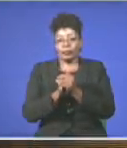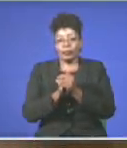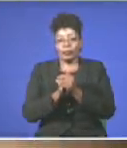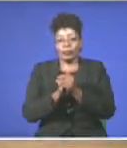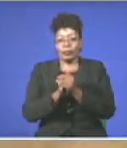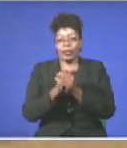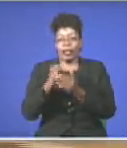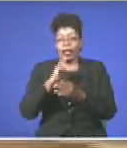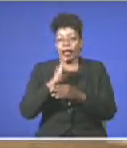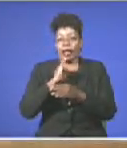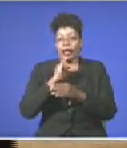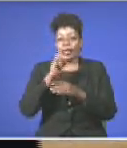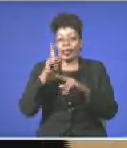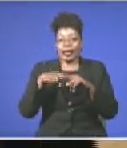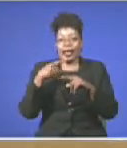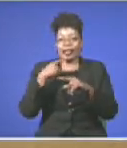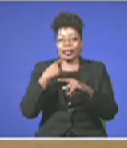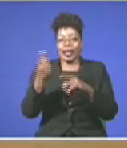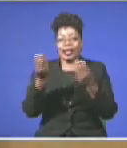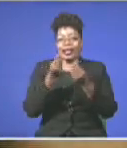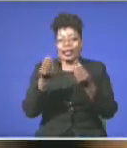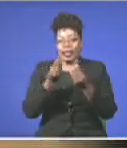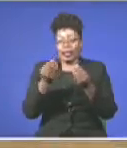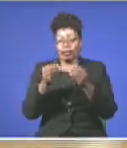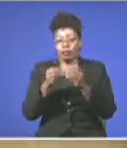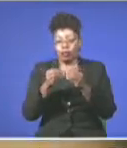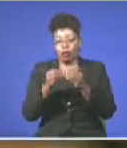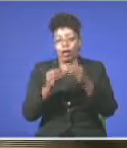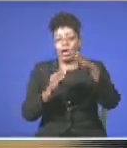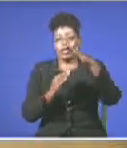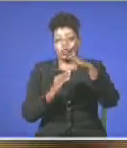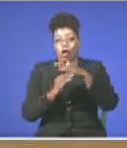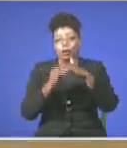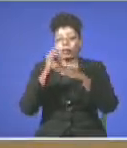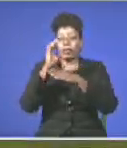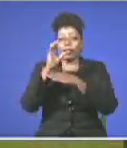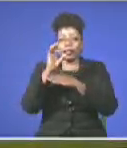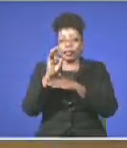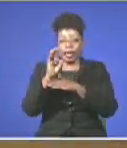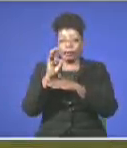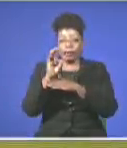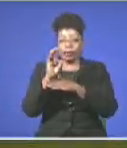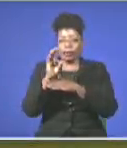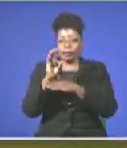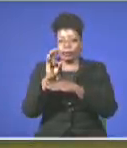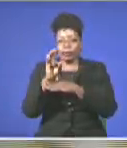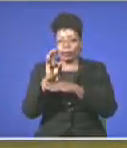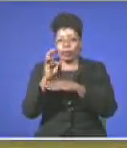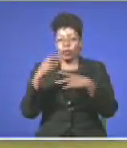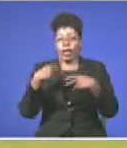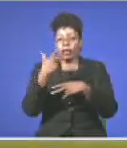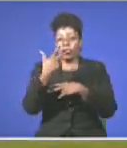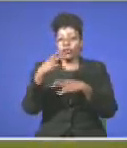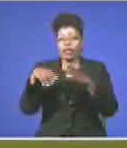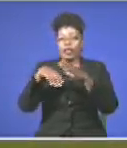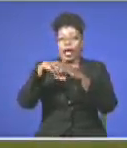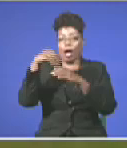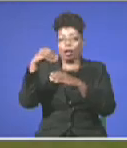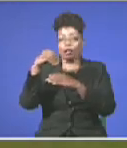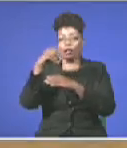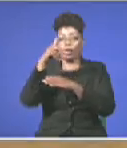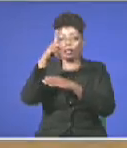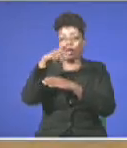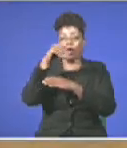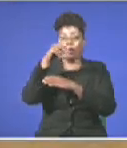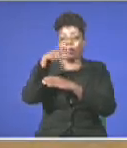can't say nothing else. We played bad. I mean, in the top of the seven, we leading by one run. We get three out, pop fly to the center fielder, she